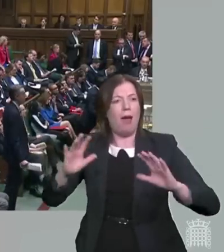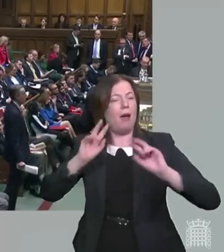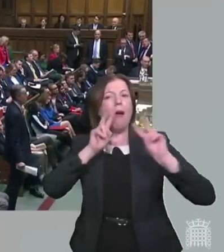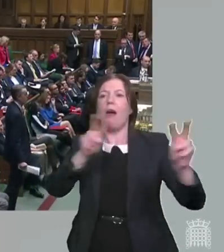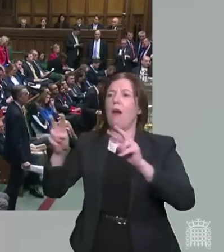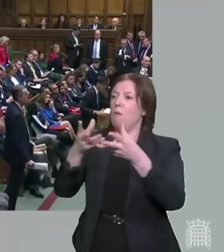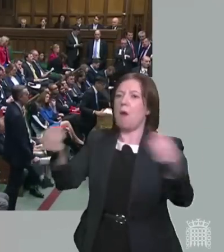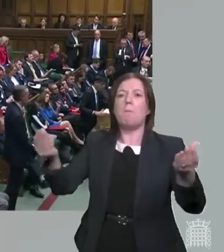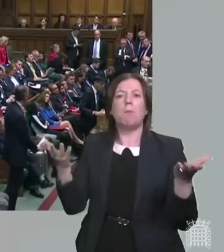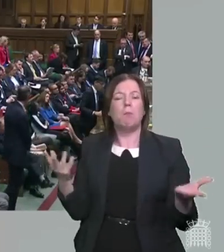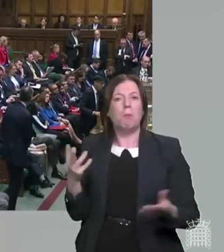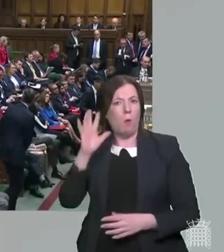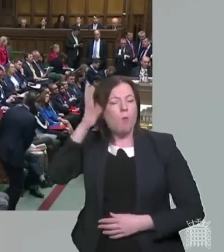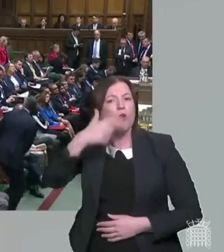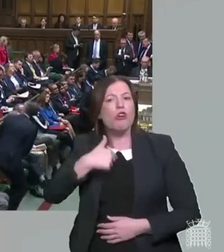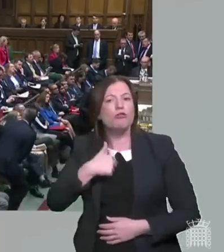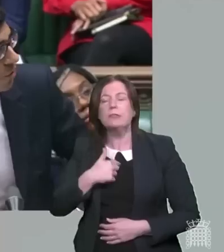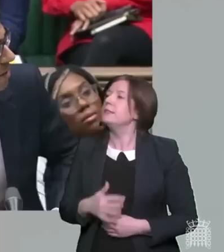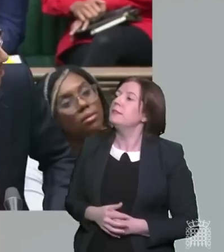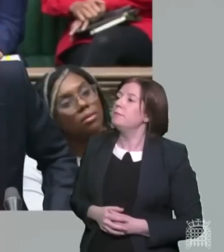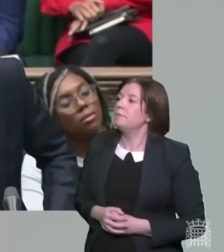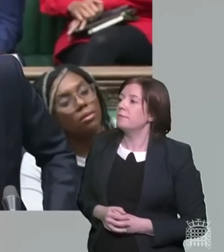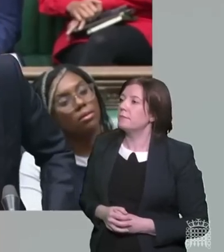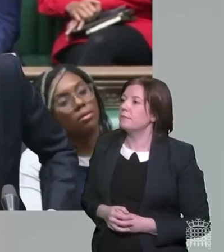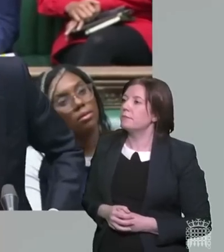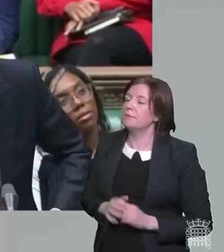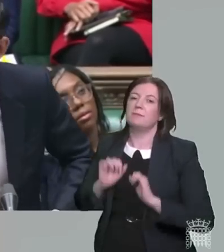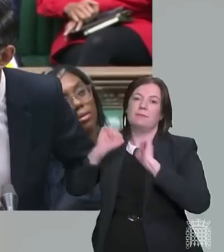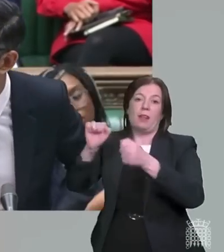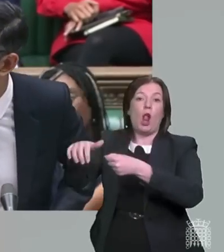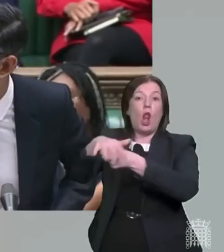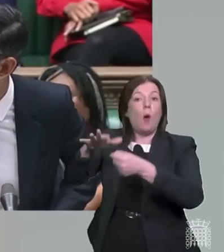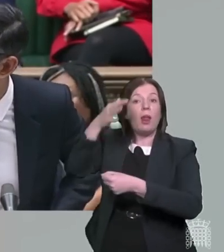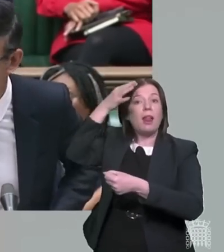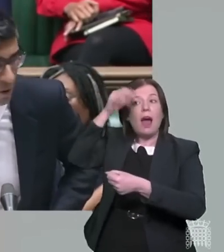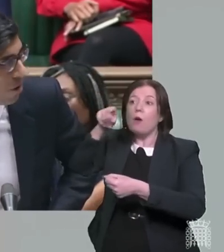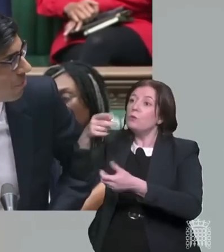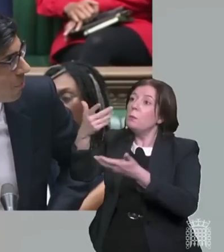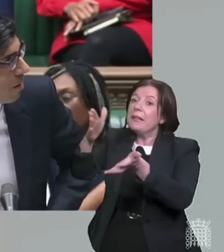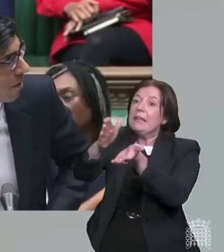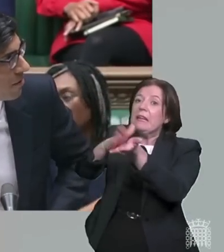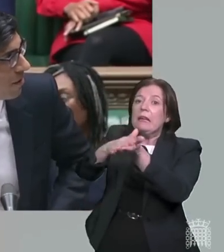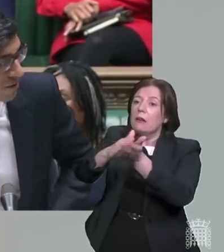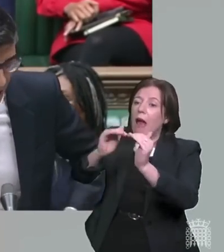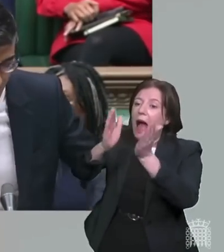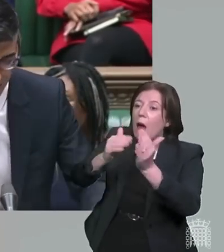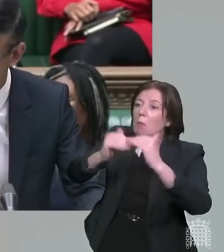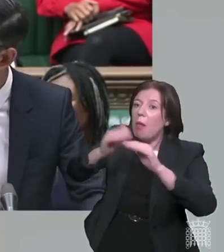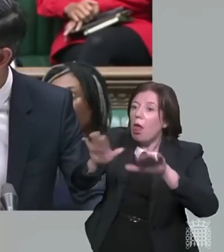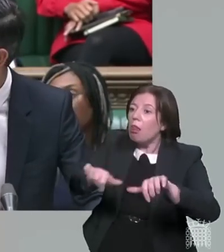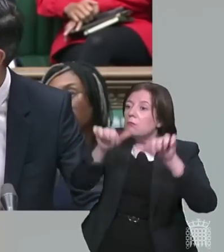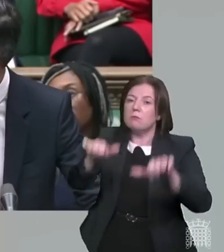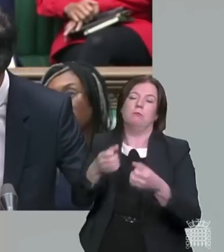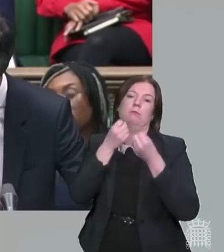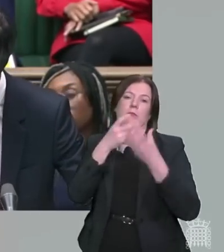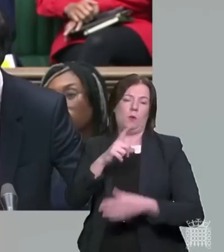Mr. Speaker, the honourable gentleman, and I join him in praising his local council for ensuring that we build homes in the right places and make sure